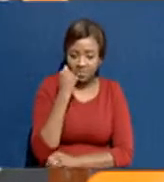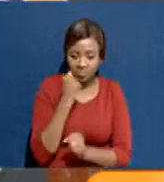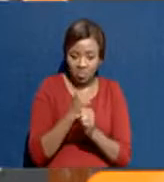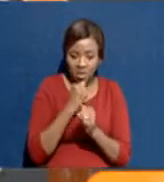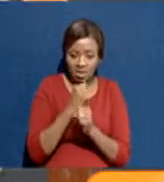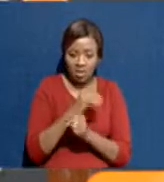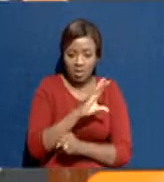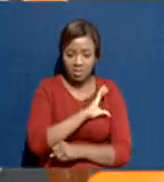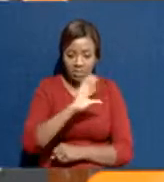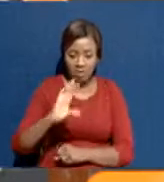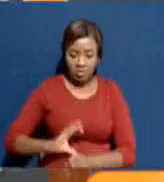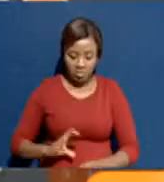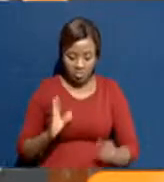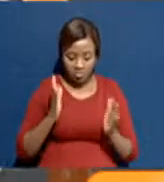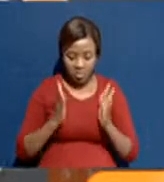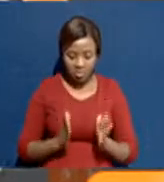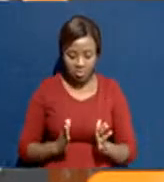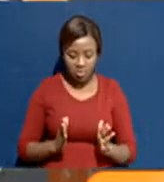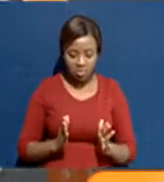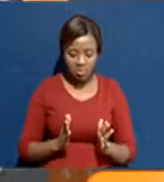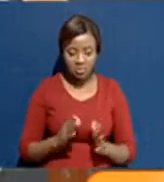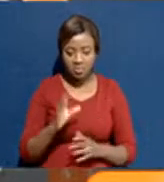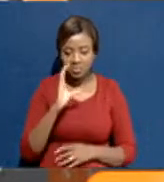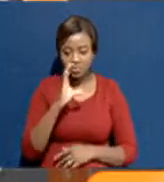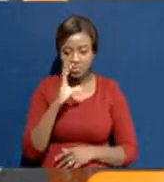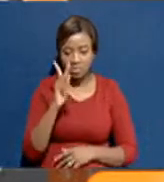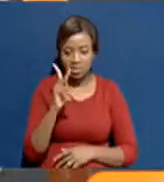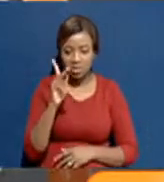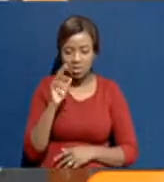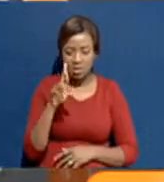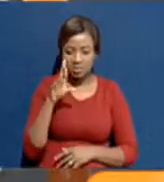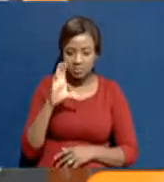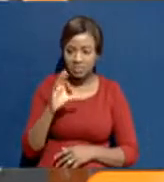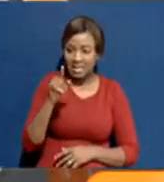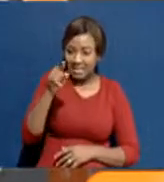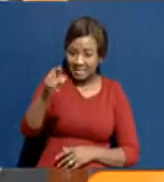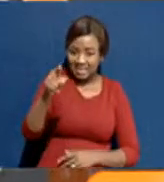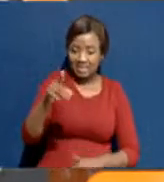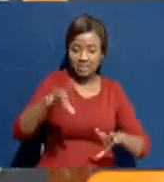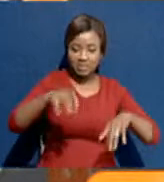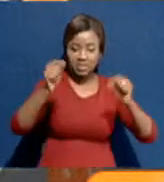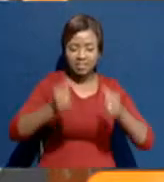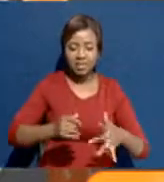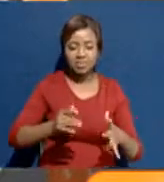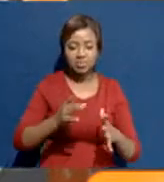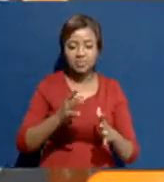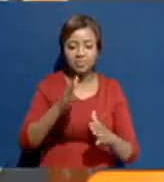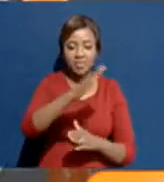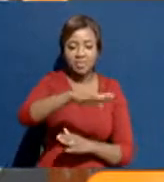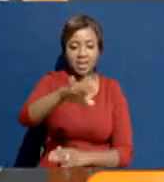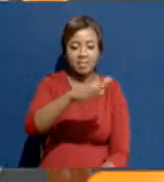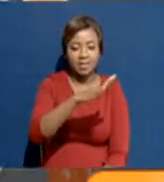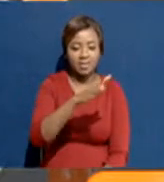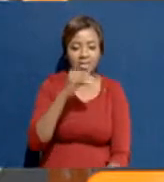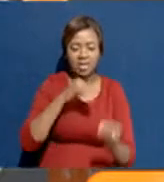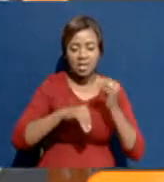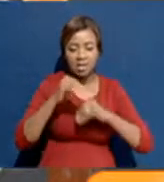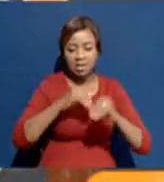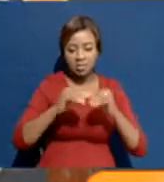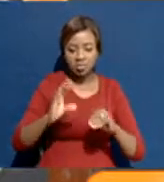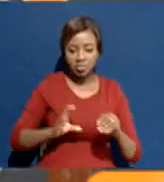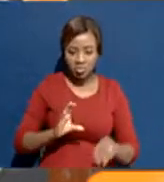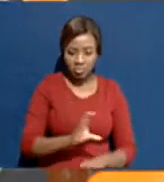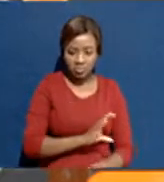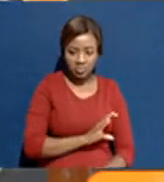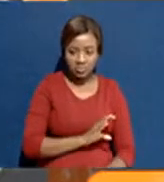Constitution of Kenya Review Commission. CKRC. He was chairman of the Parliamentary Select Committee on the Constitution. Mm. They